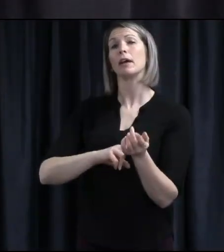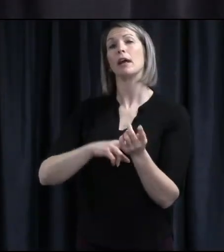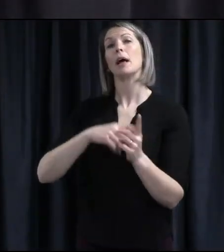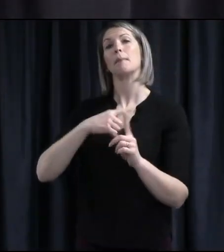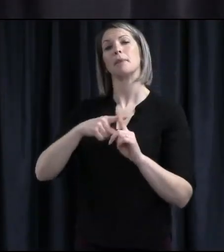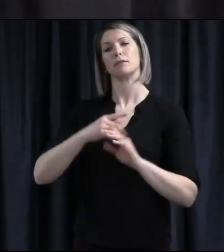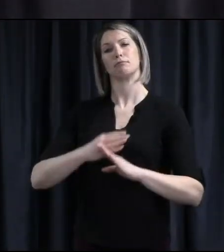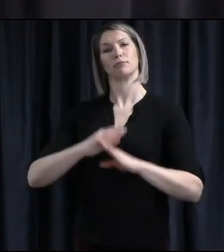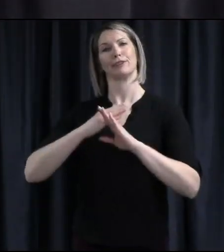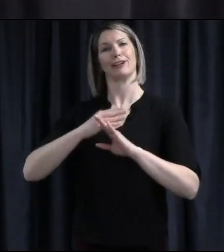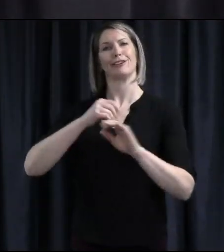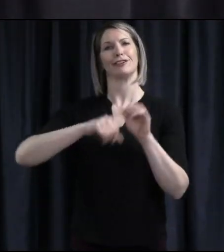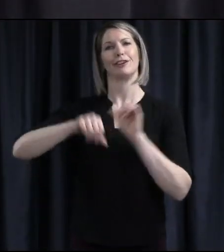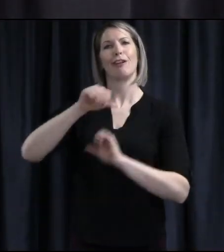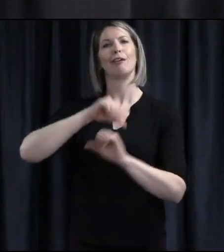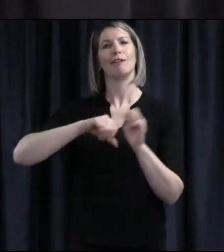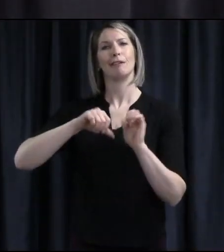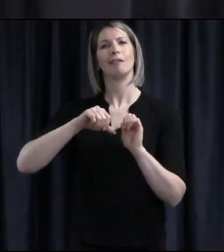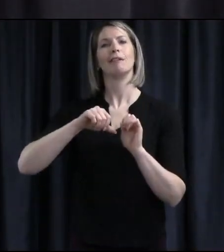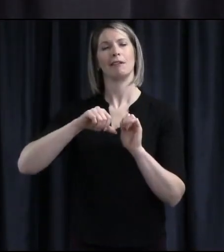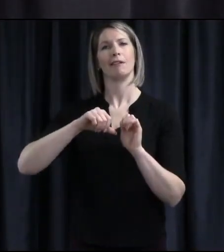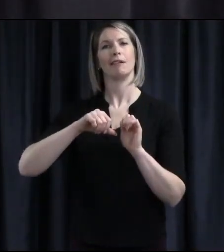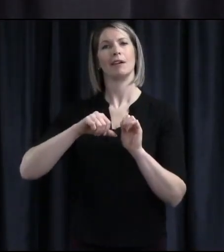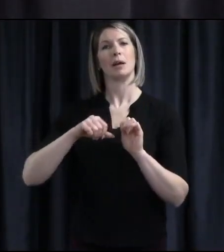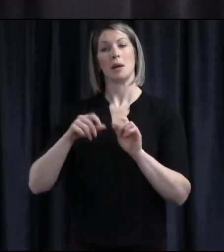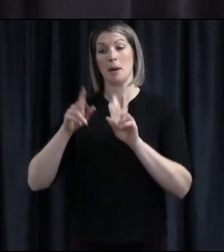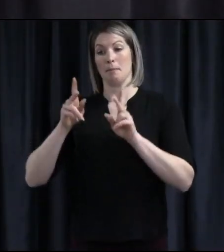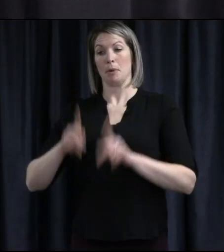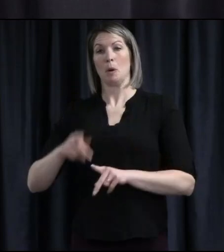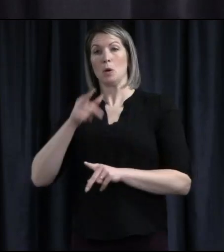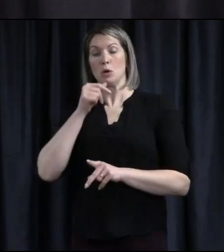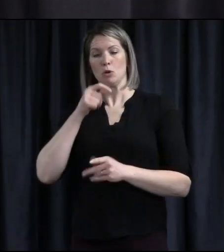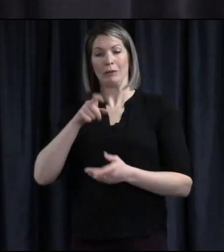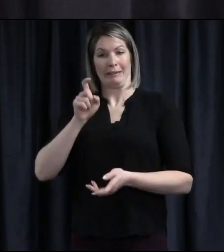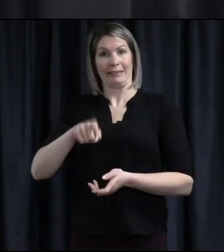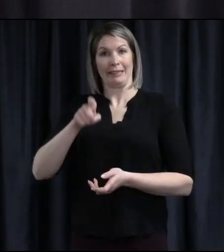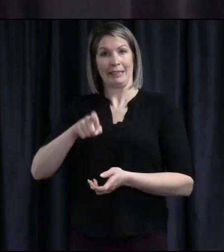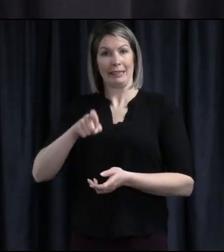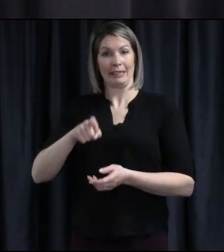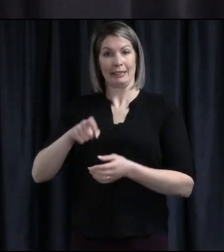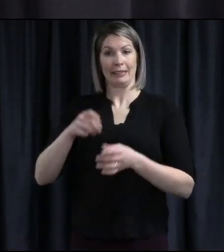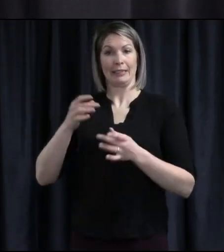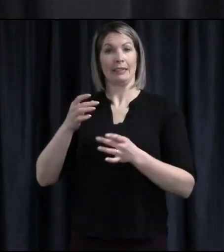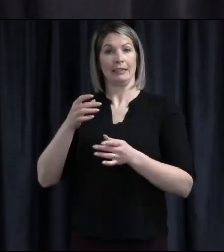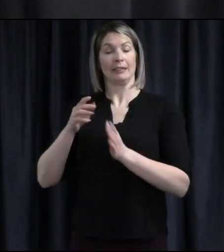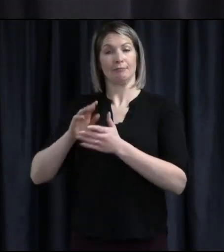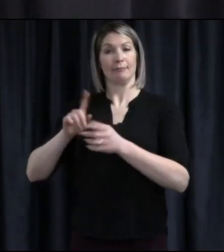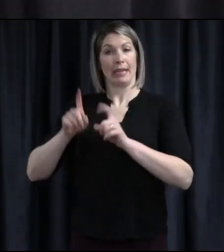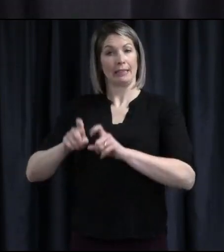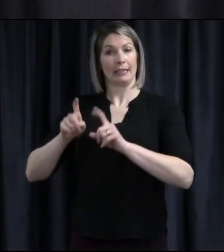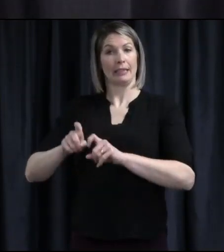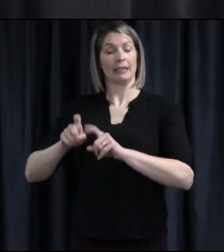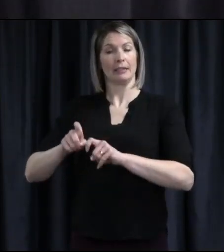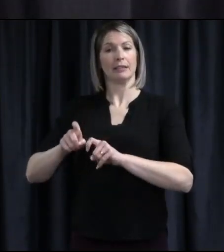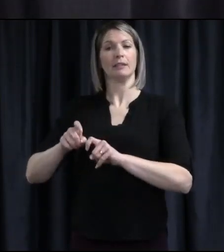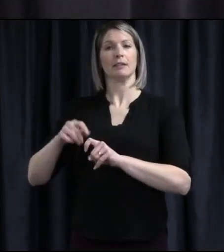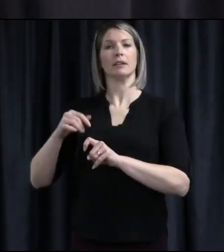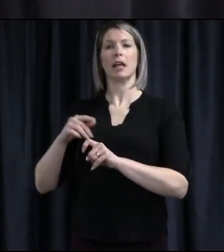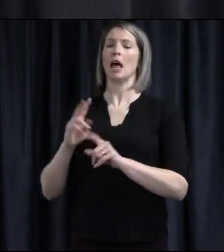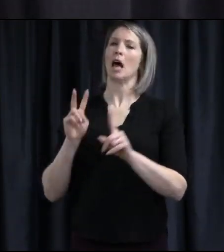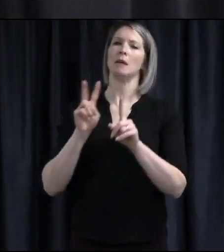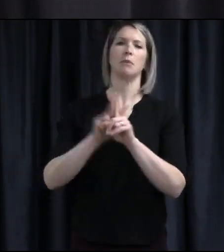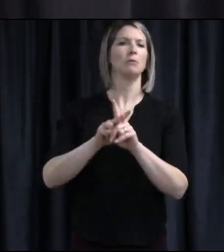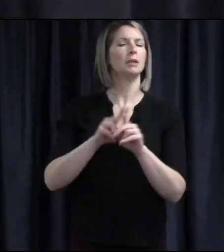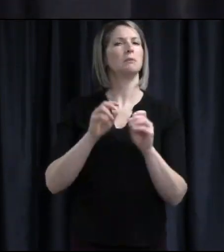it allows the individual that would require that test and deem necessary to be tested, the appointment, process.